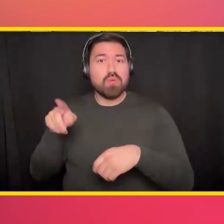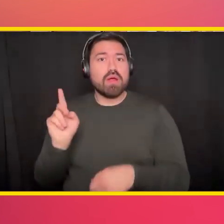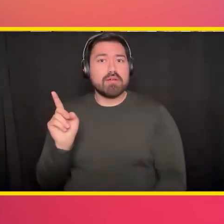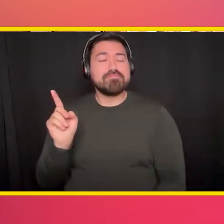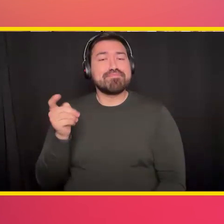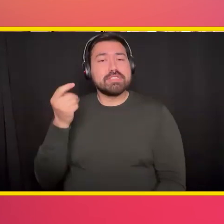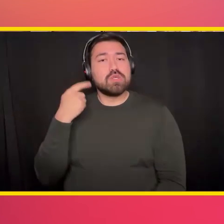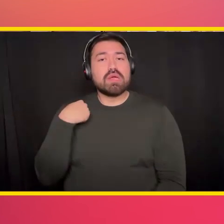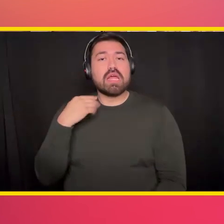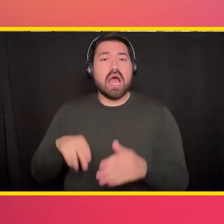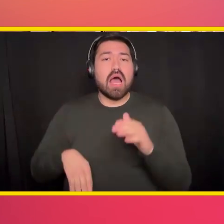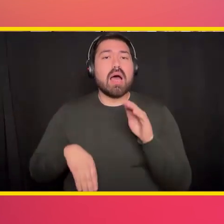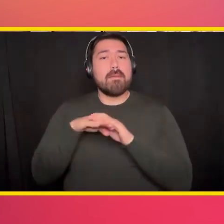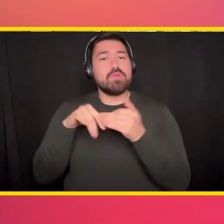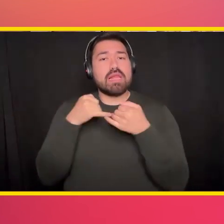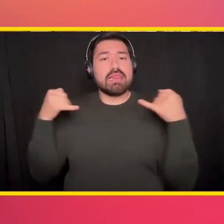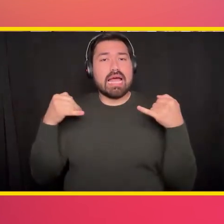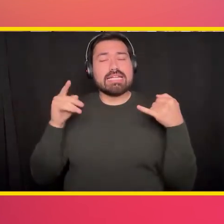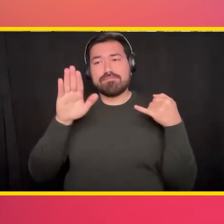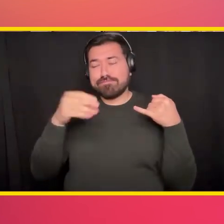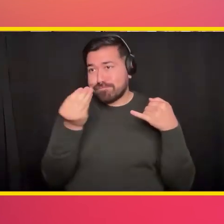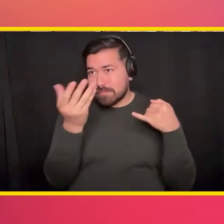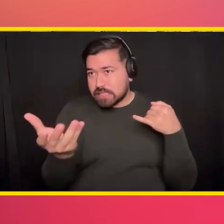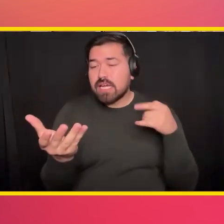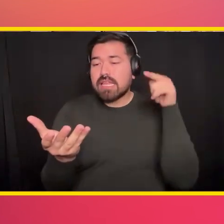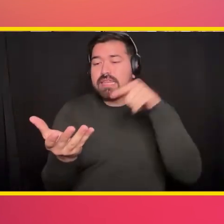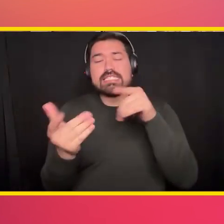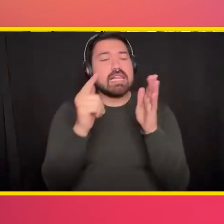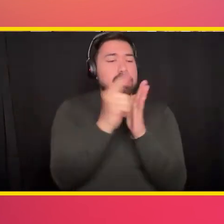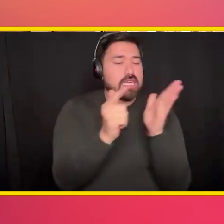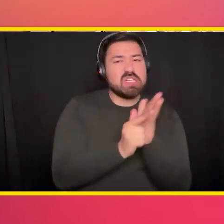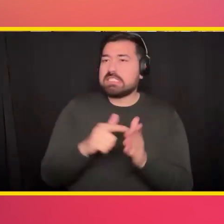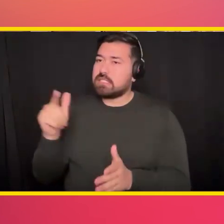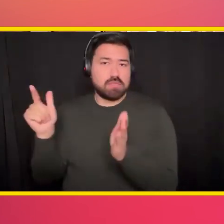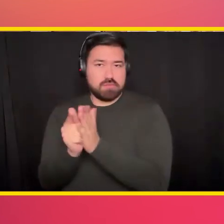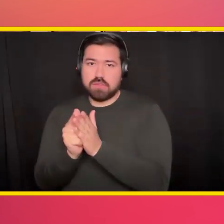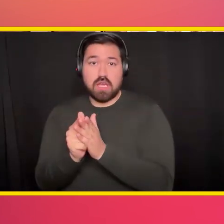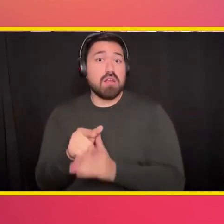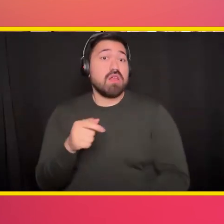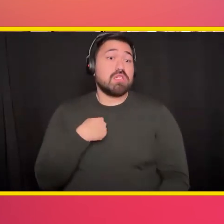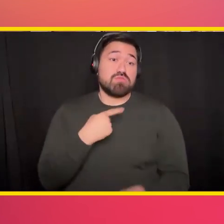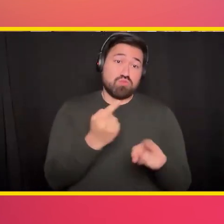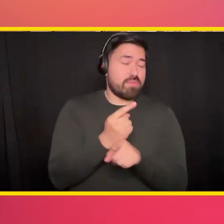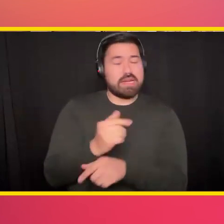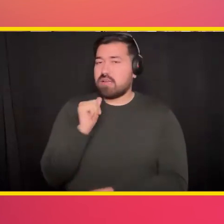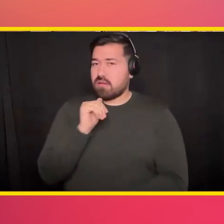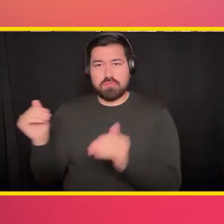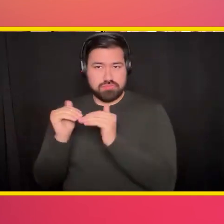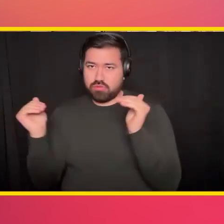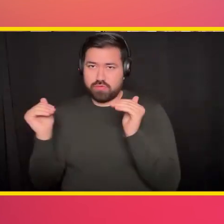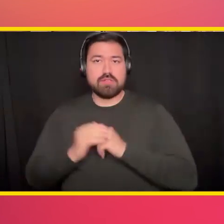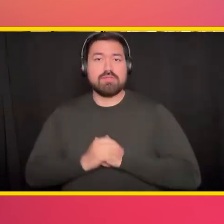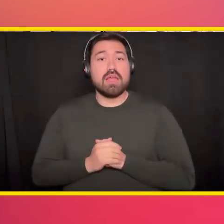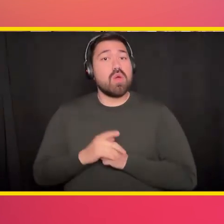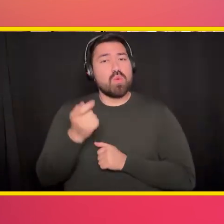get you up to the line of this is the line of legal versus illegal, lawful versus unlawful. We'll take you up to that line, and we can